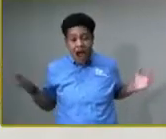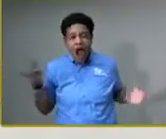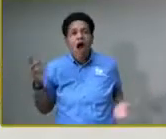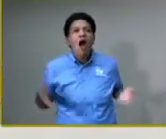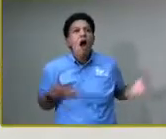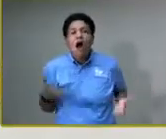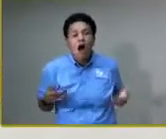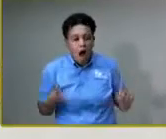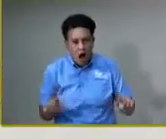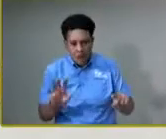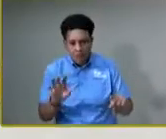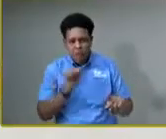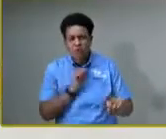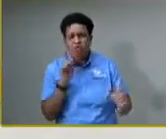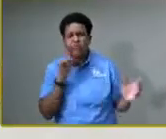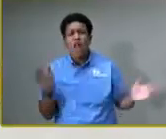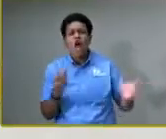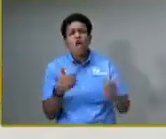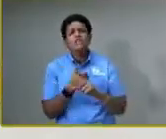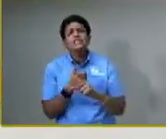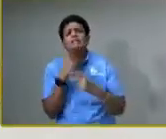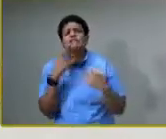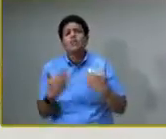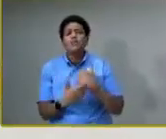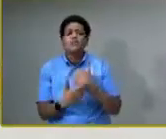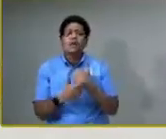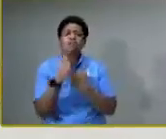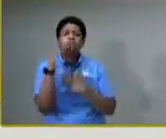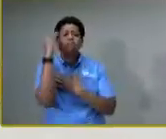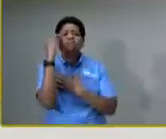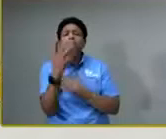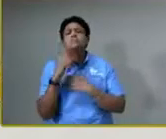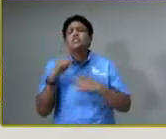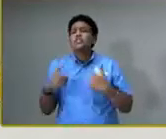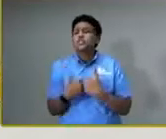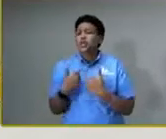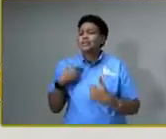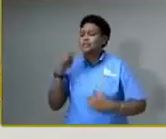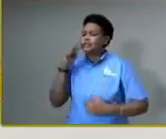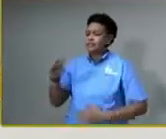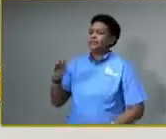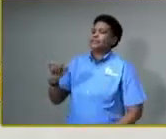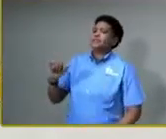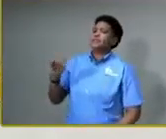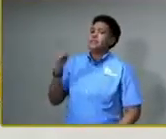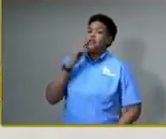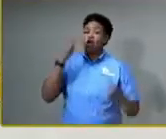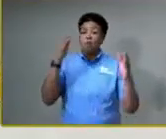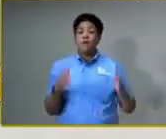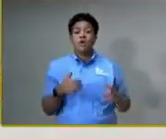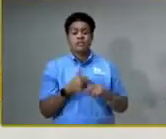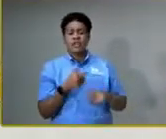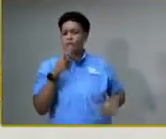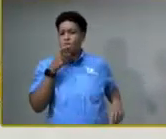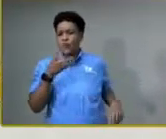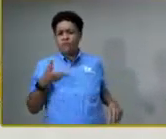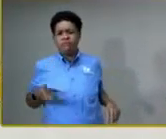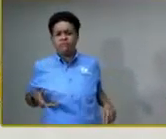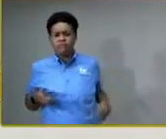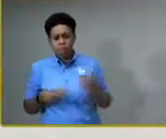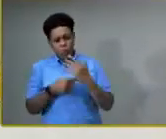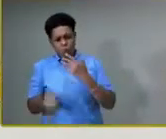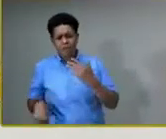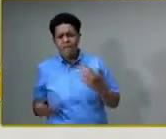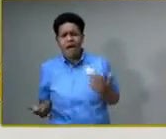want to encourage at this time, given the challenges that we face, persons who